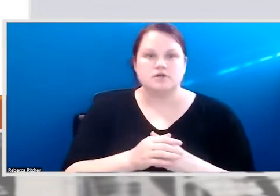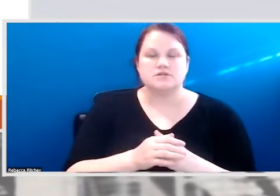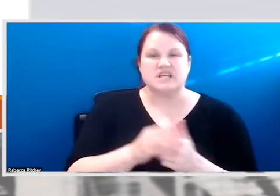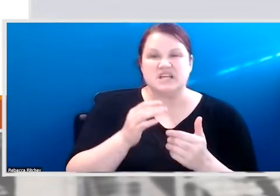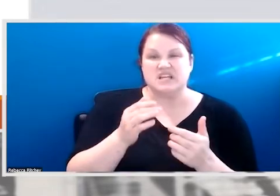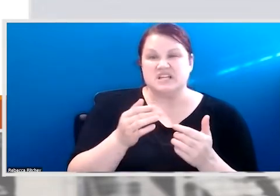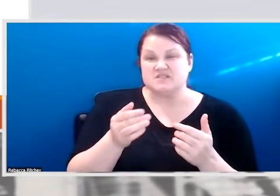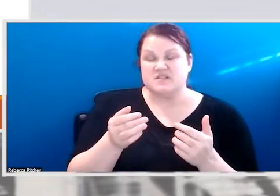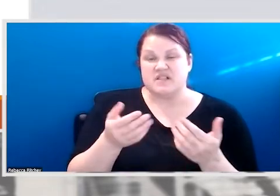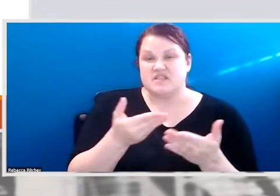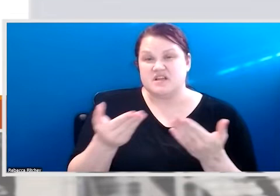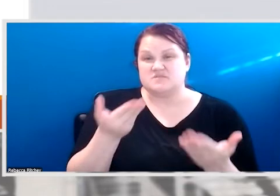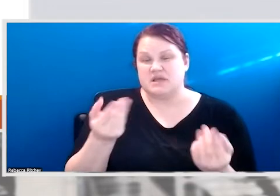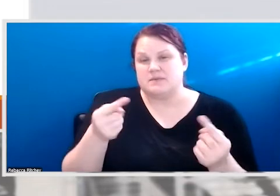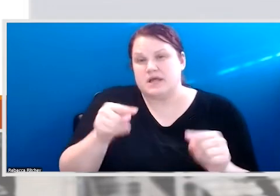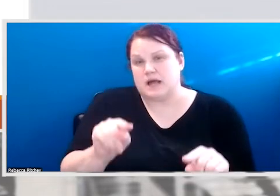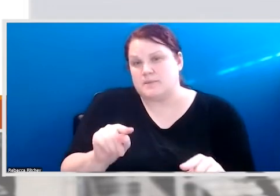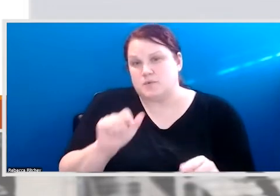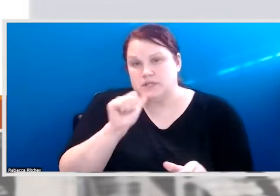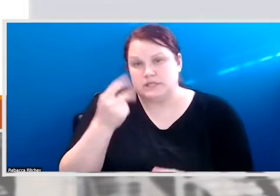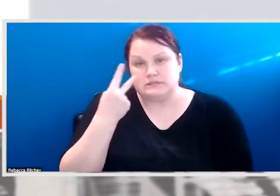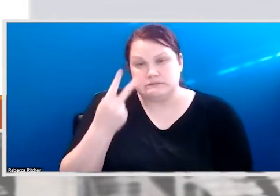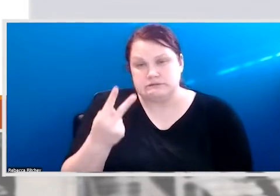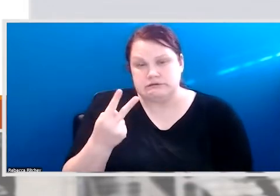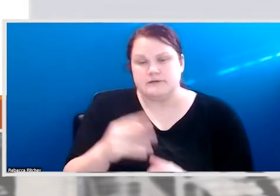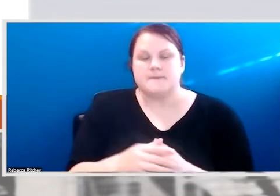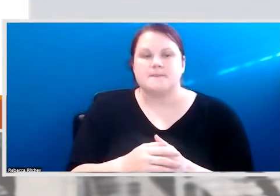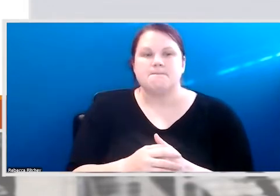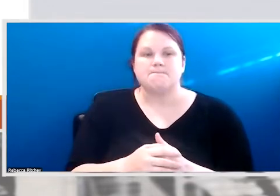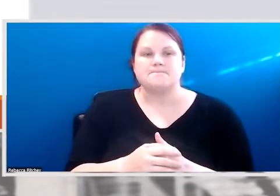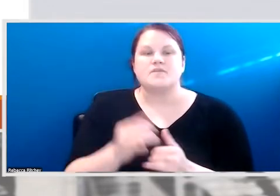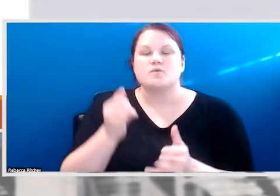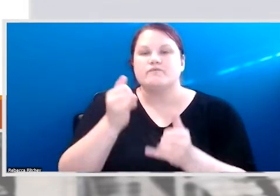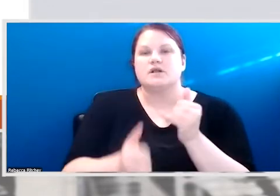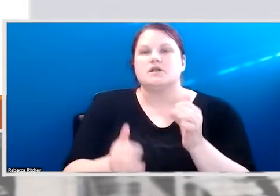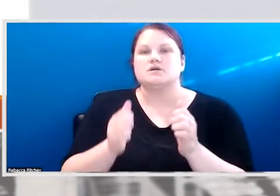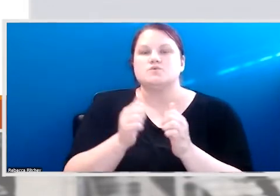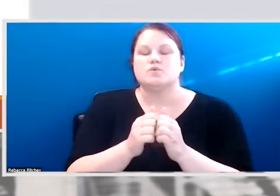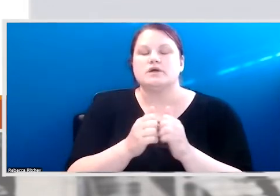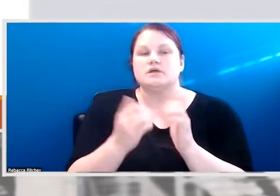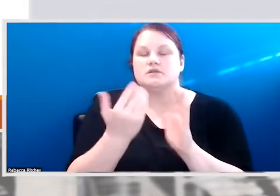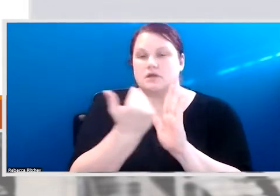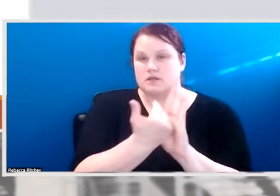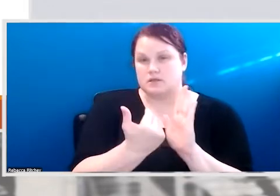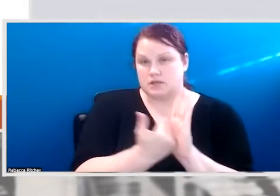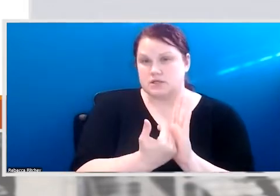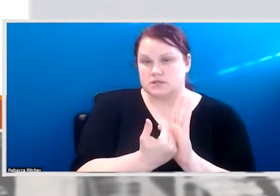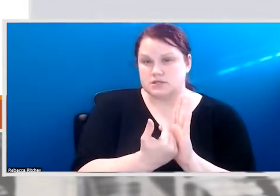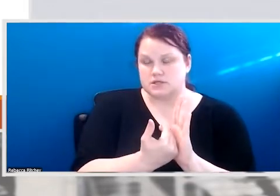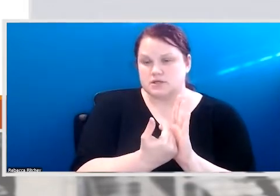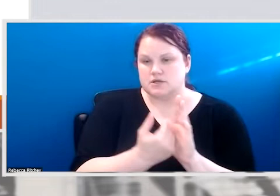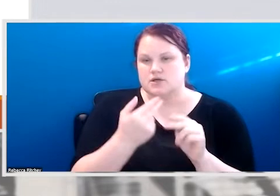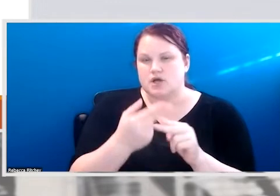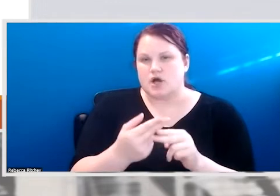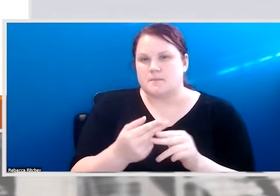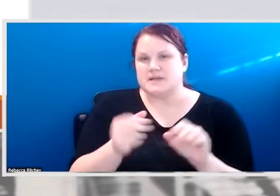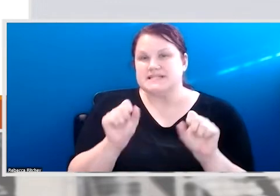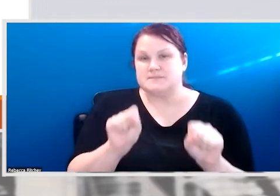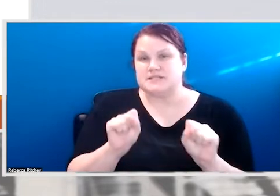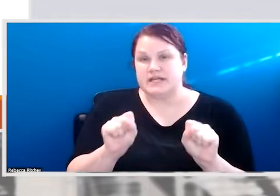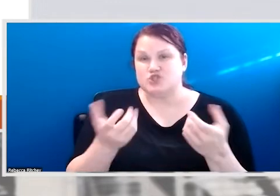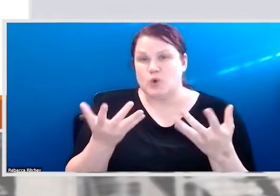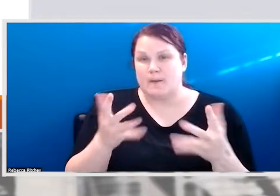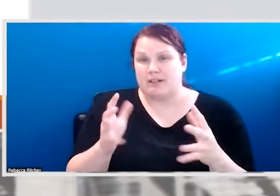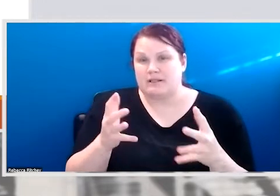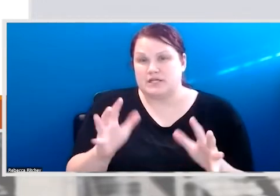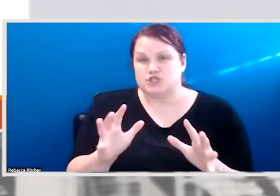as necessary, and we'll finalize with a punch list, which is typically what we call substantial completion. And